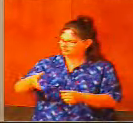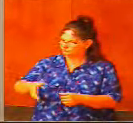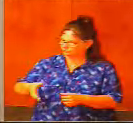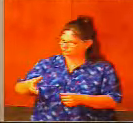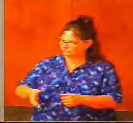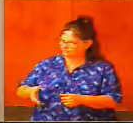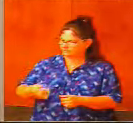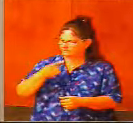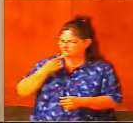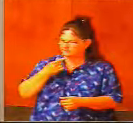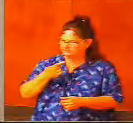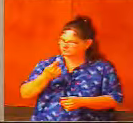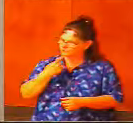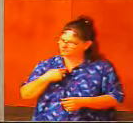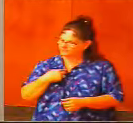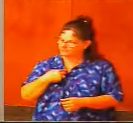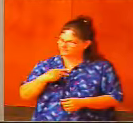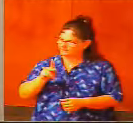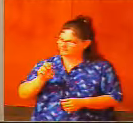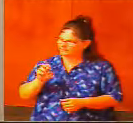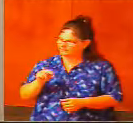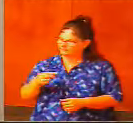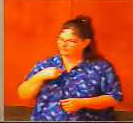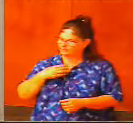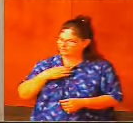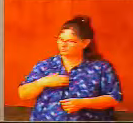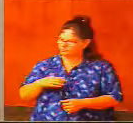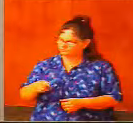hand and she said to me, Kevin, I just